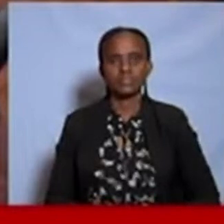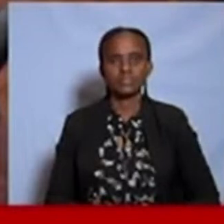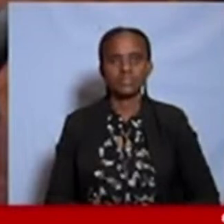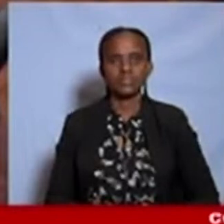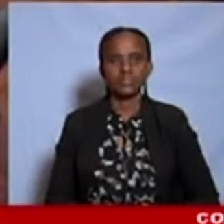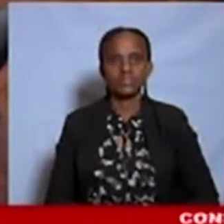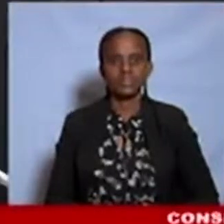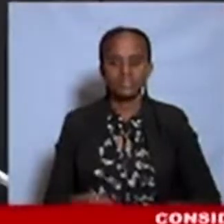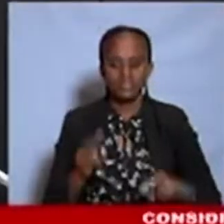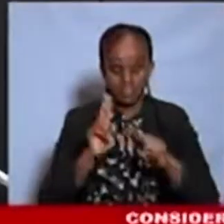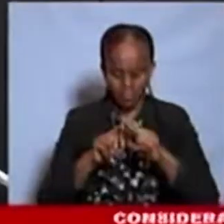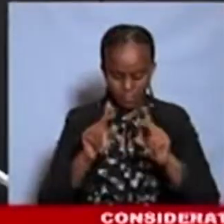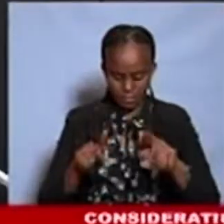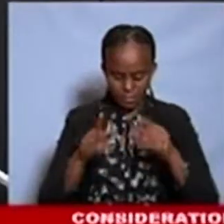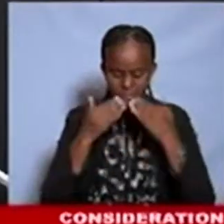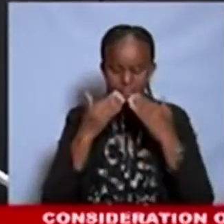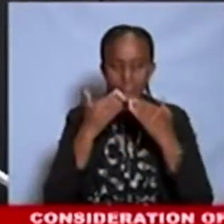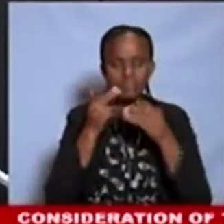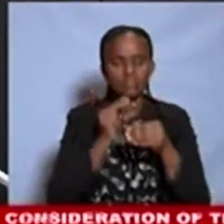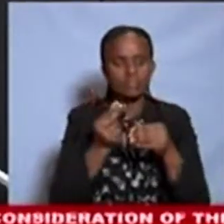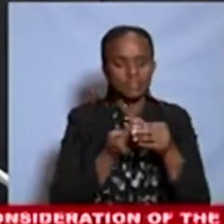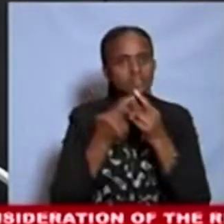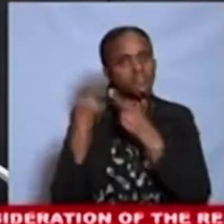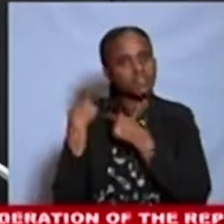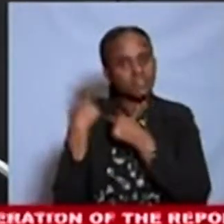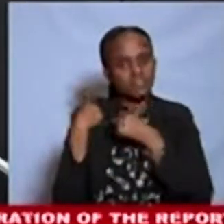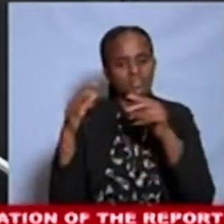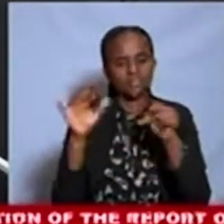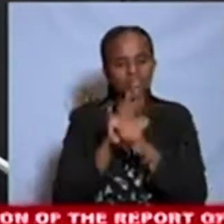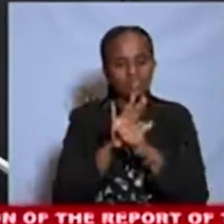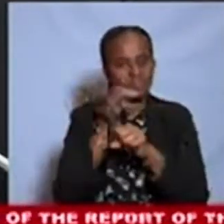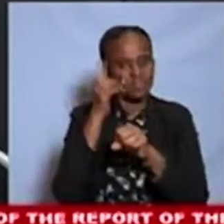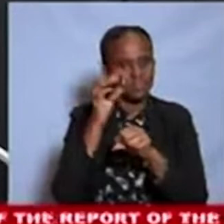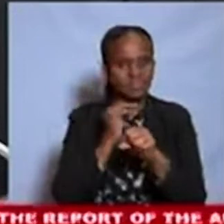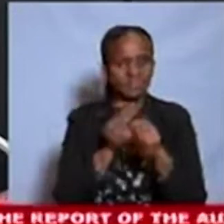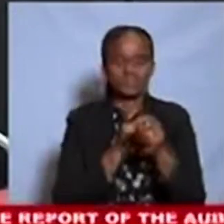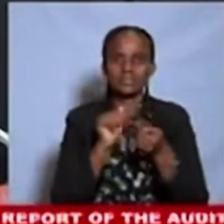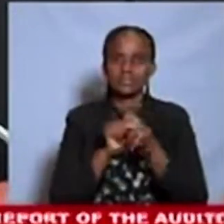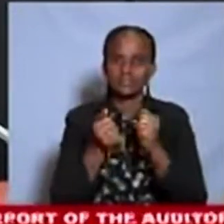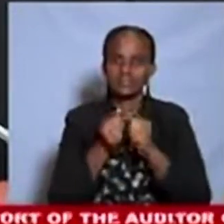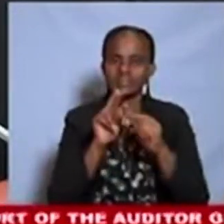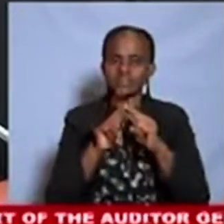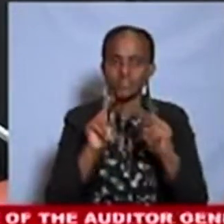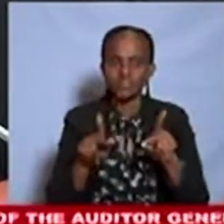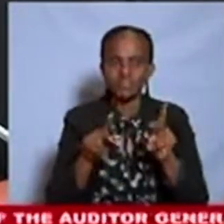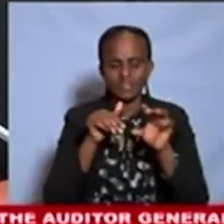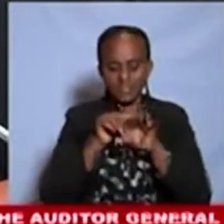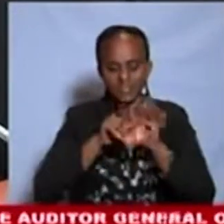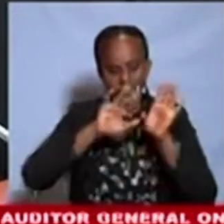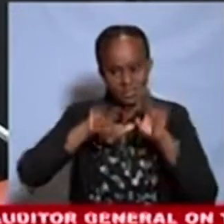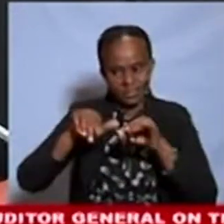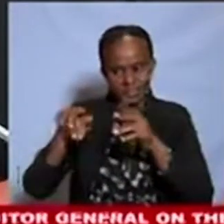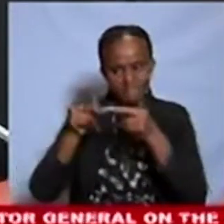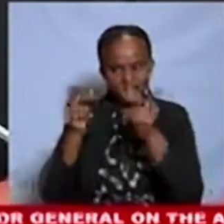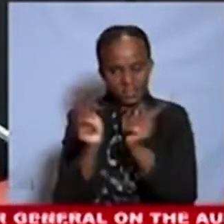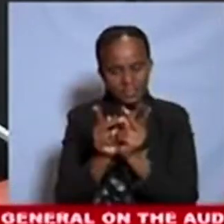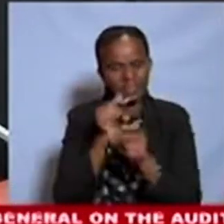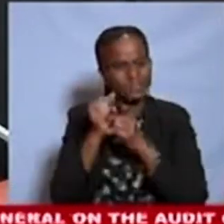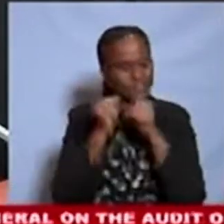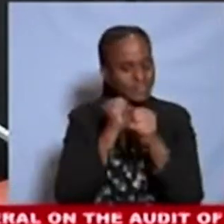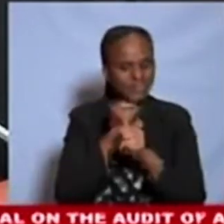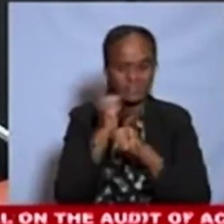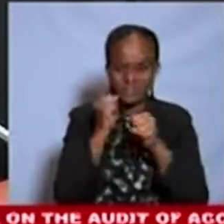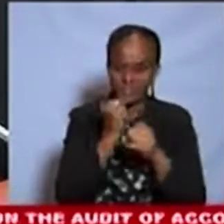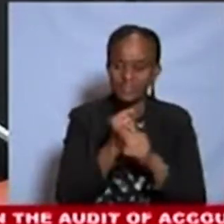Thank you, Chair. We take responsibility of our shortcoming, Chair, in leaving the dump site for many years